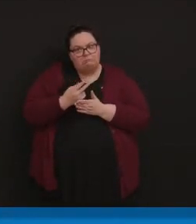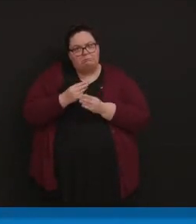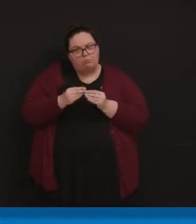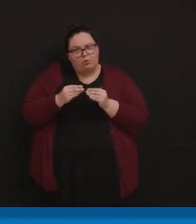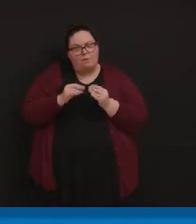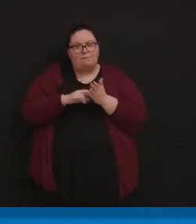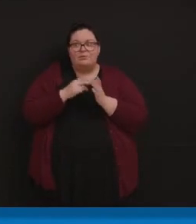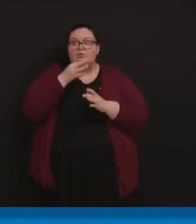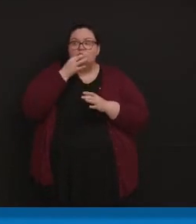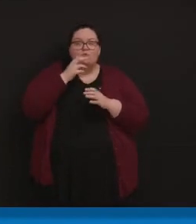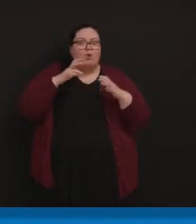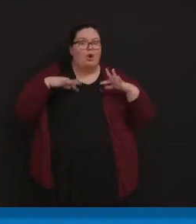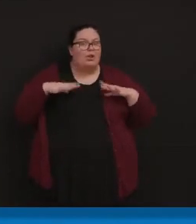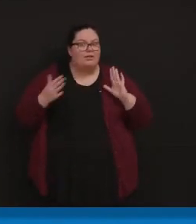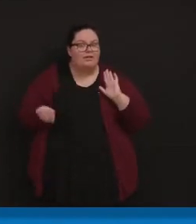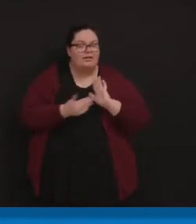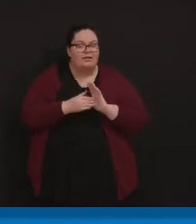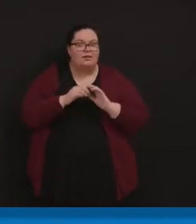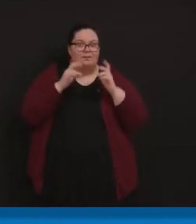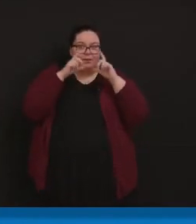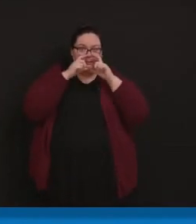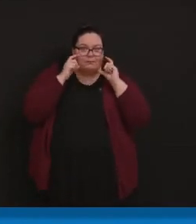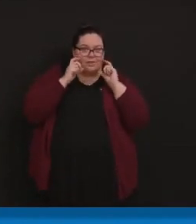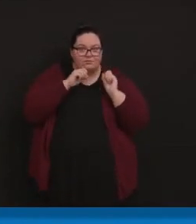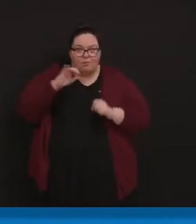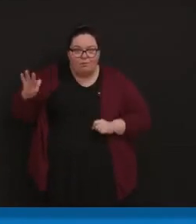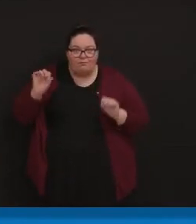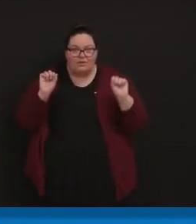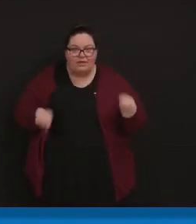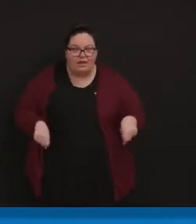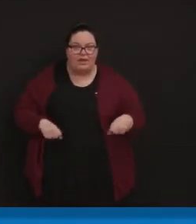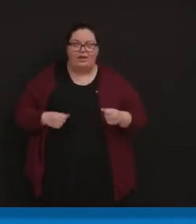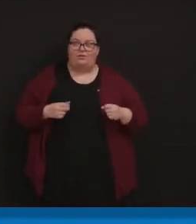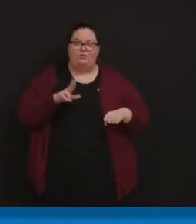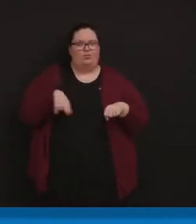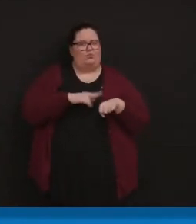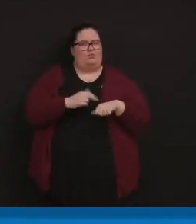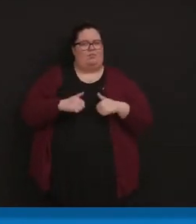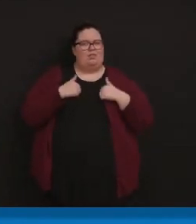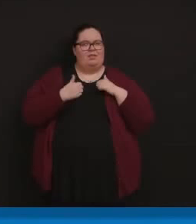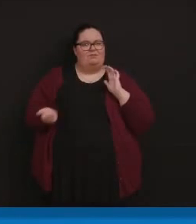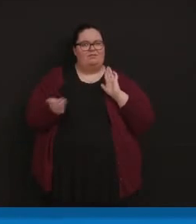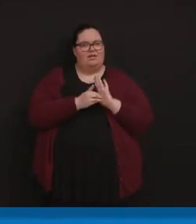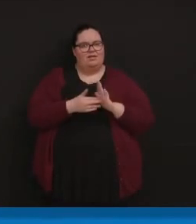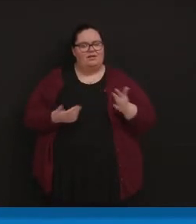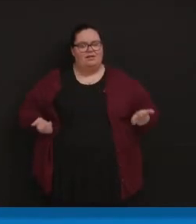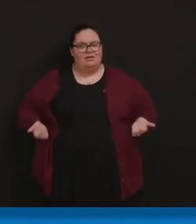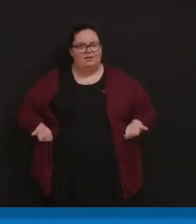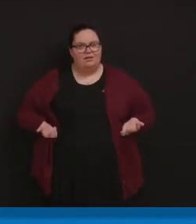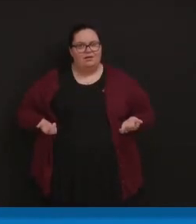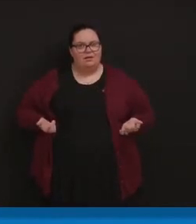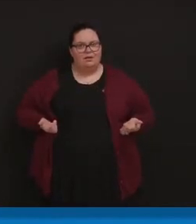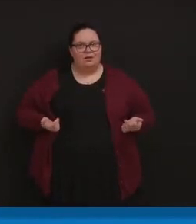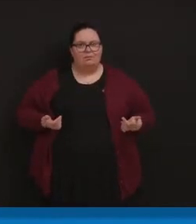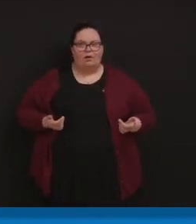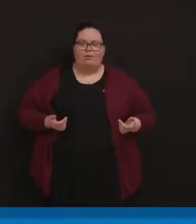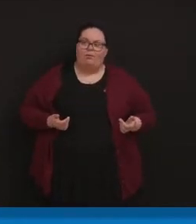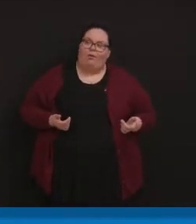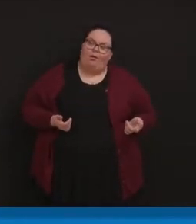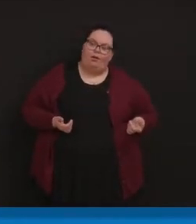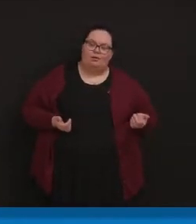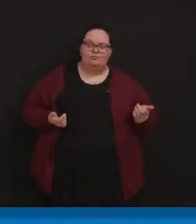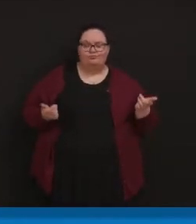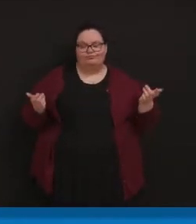can go on holiday, so we can take off masks, so we can resume a normal life. But if we start